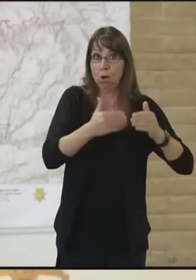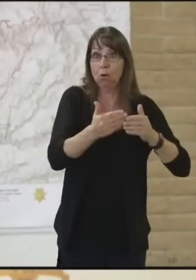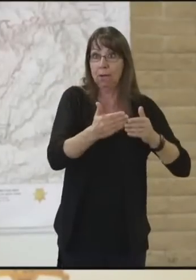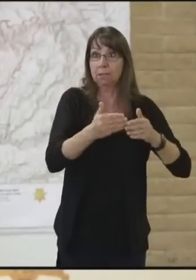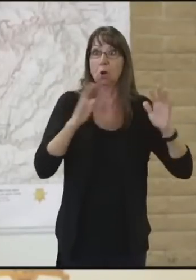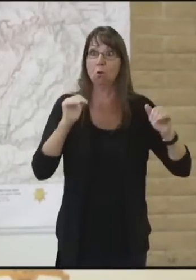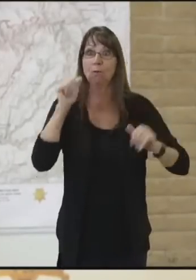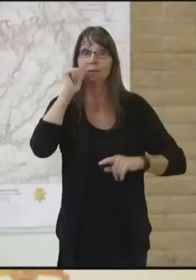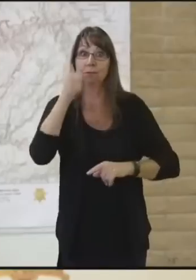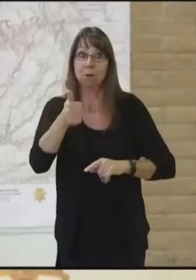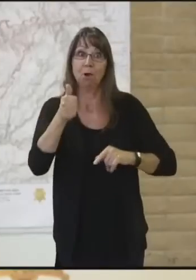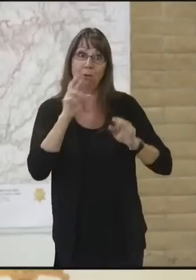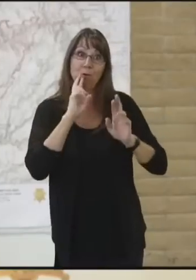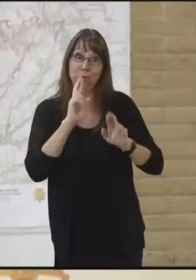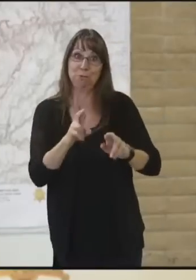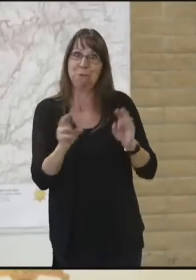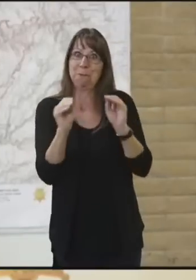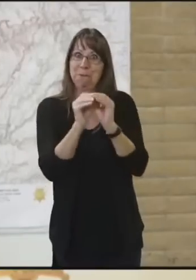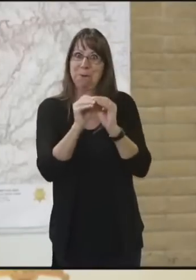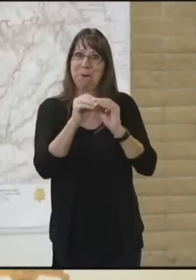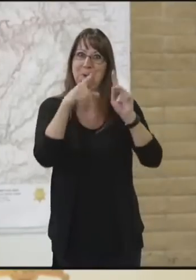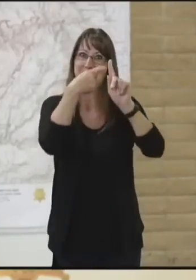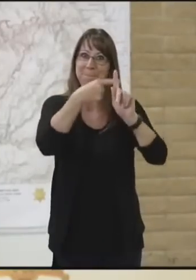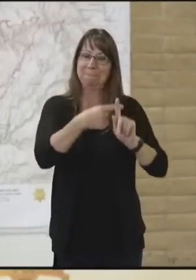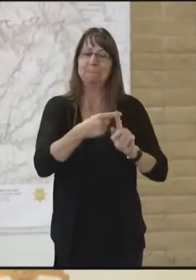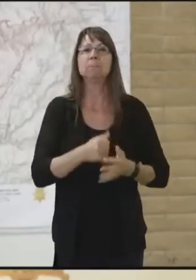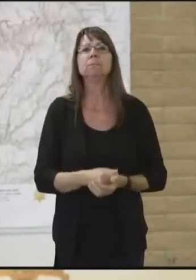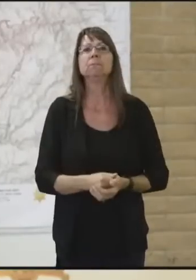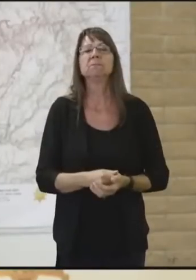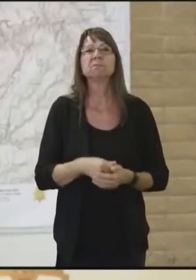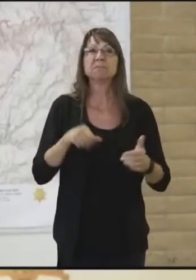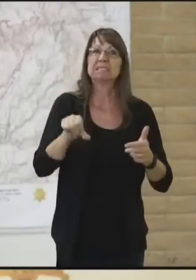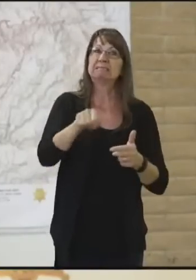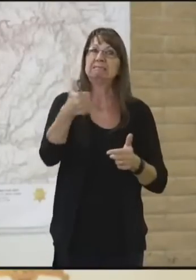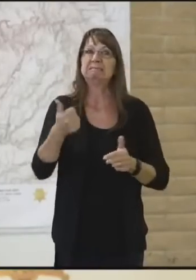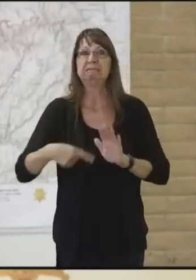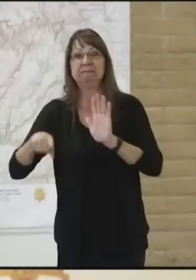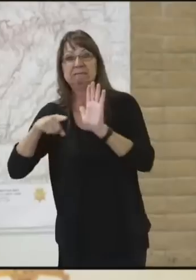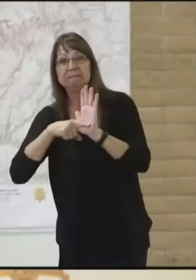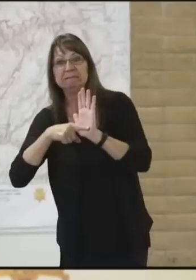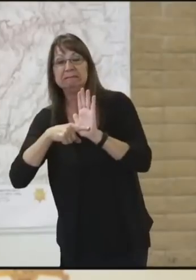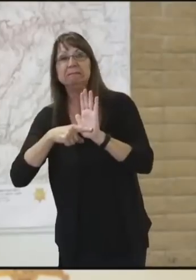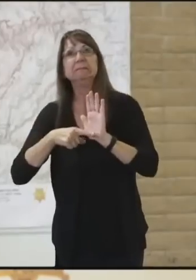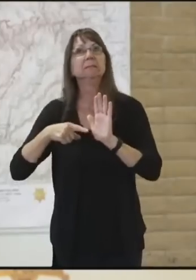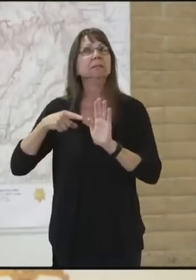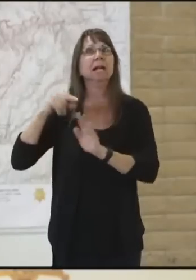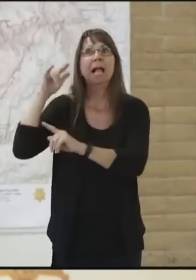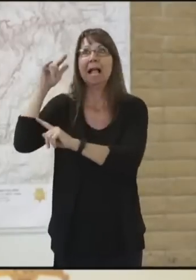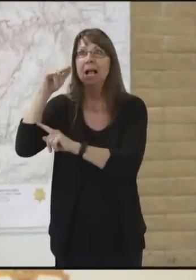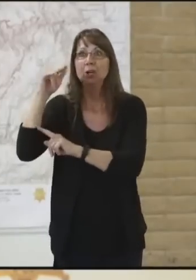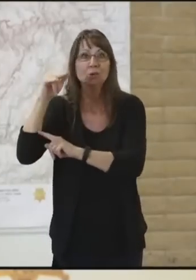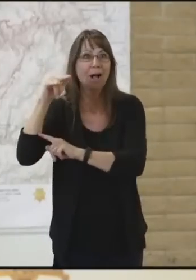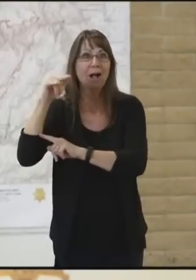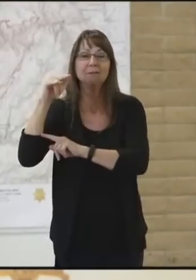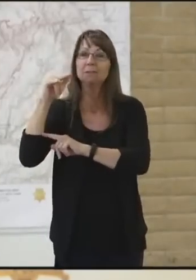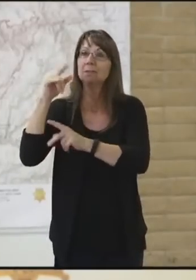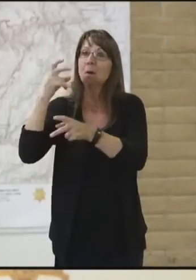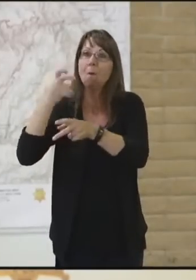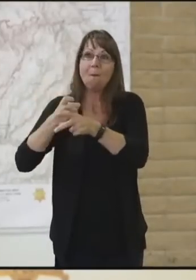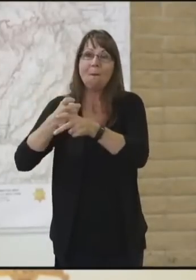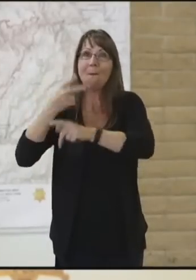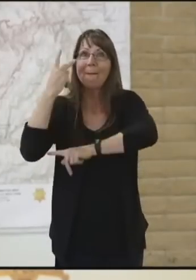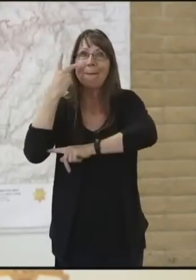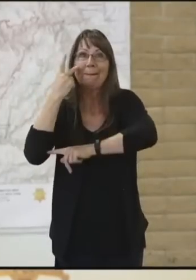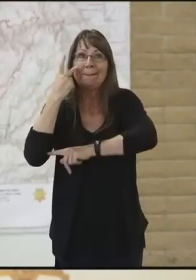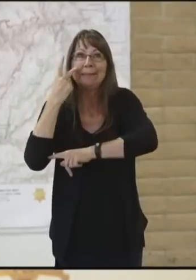made. The flip side of that is aircraft do not fly well in zero visibility,